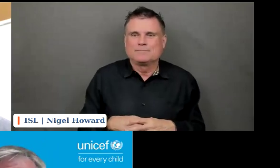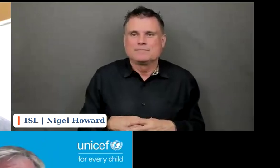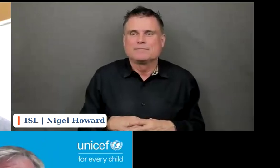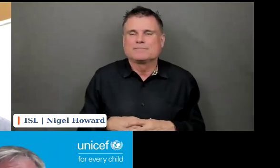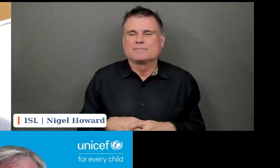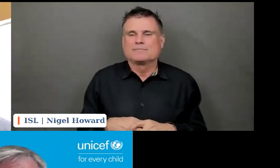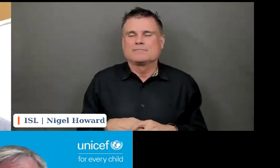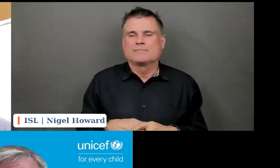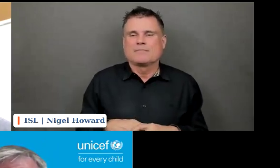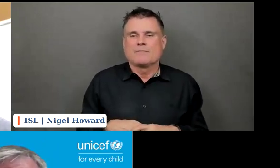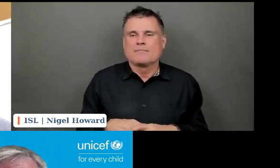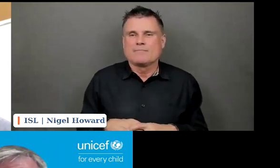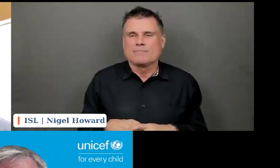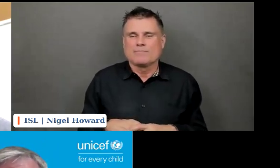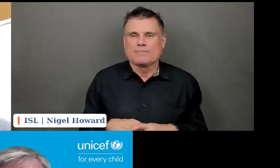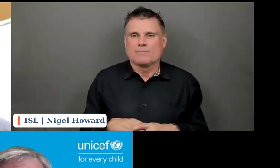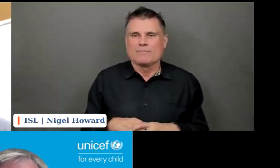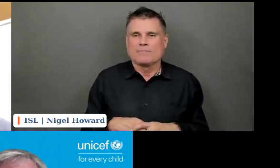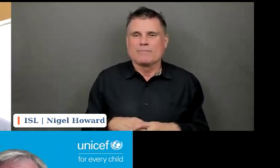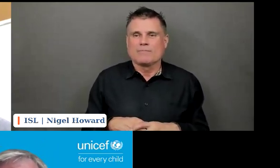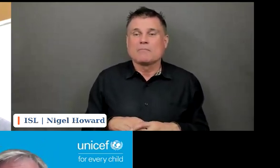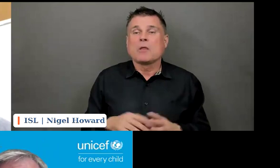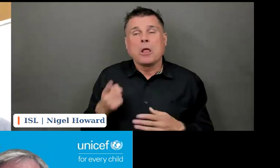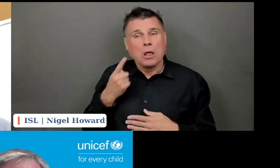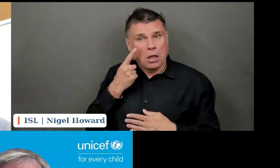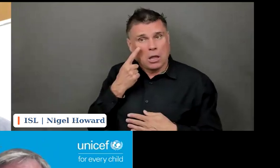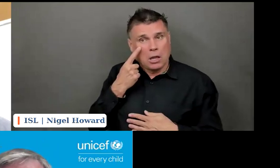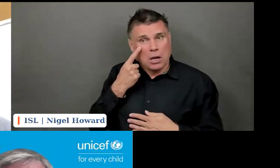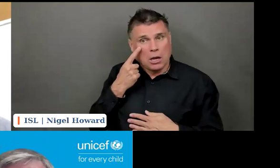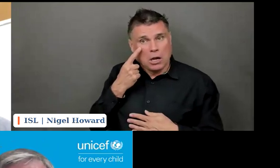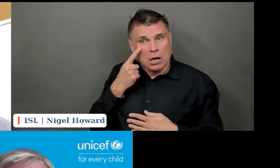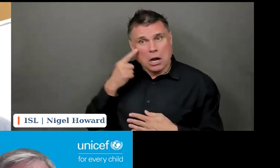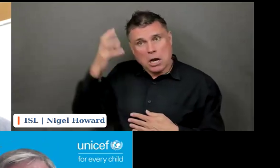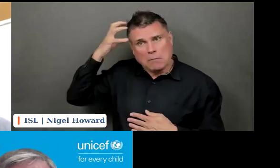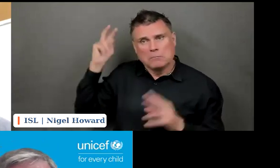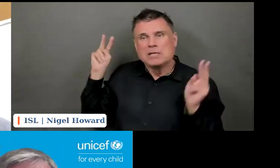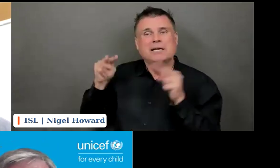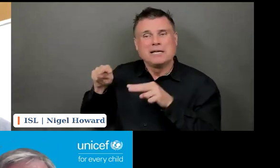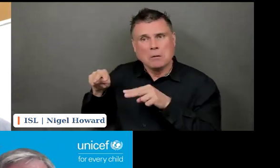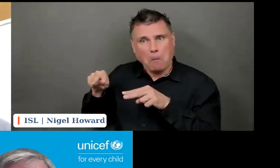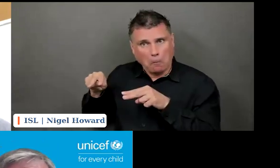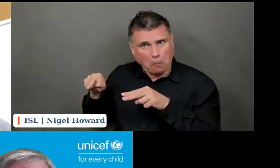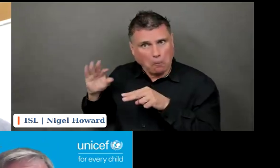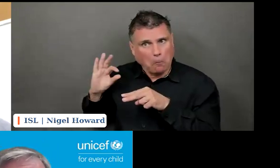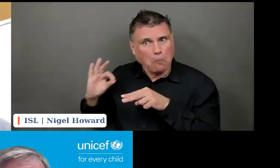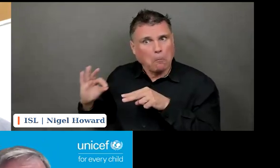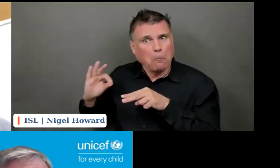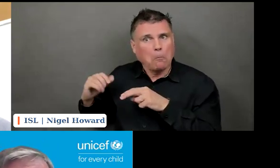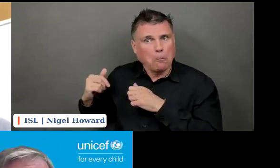that this pilot incited the government to expand the program. Since then, from